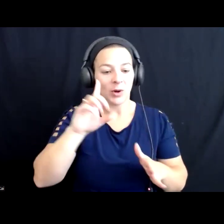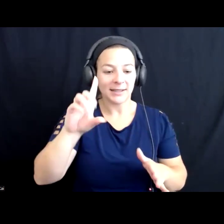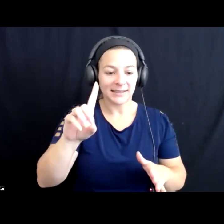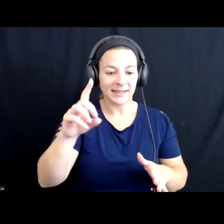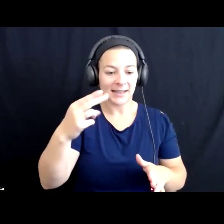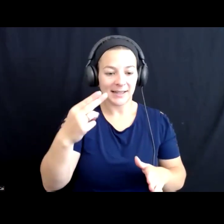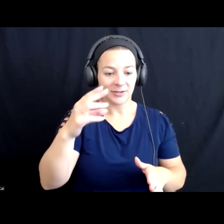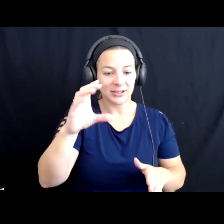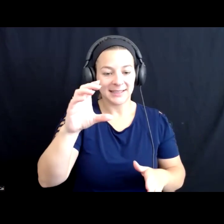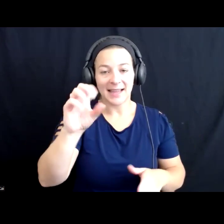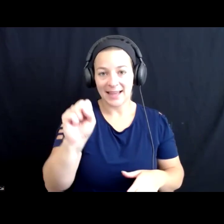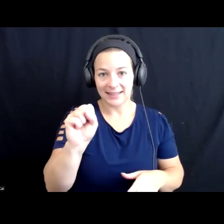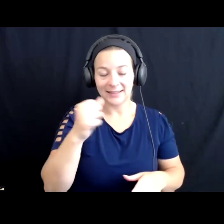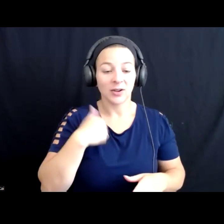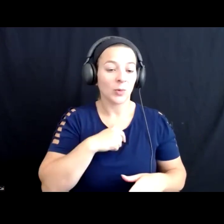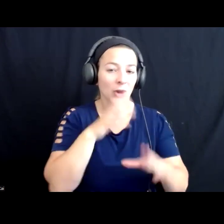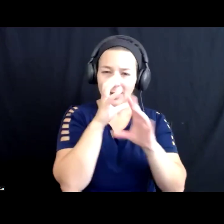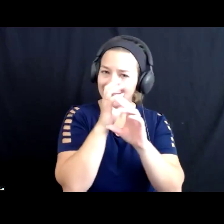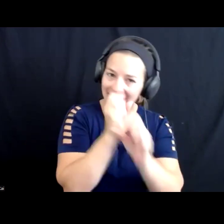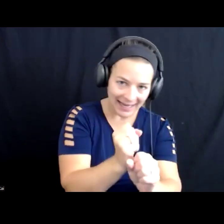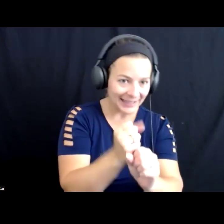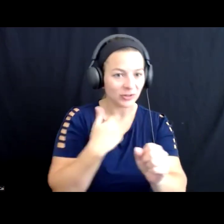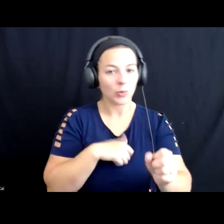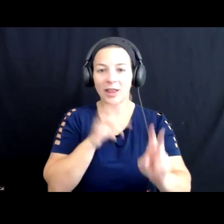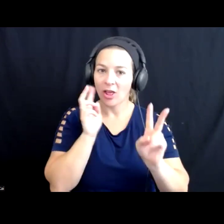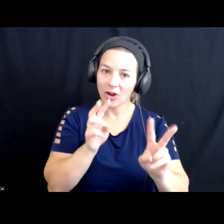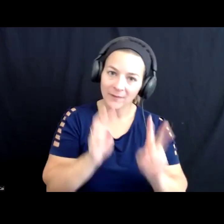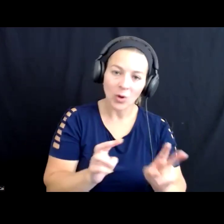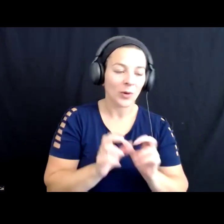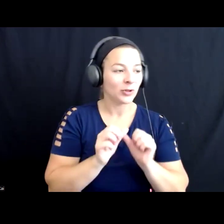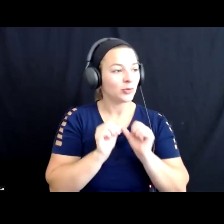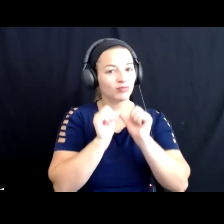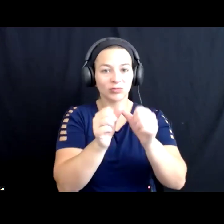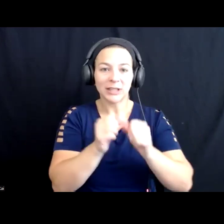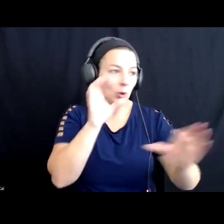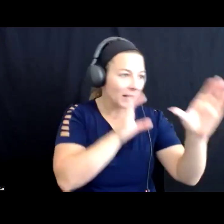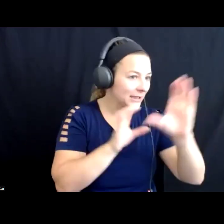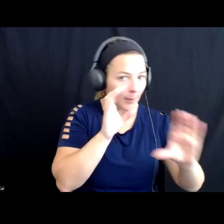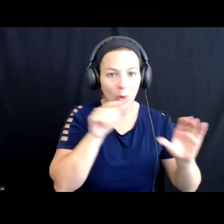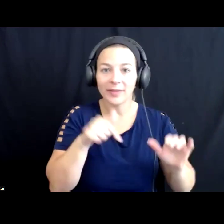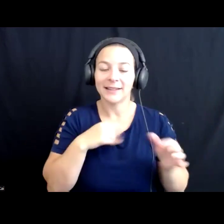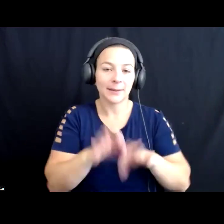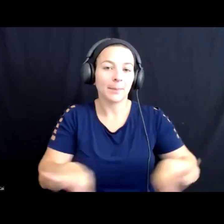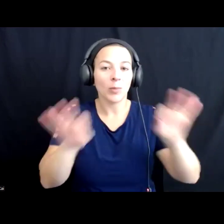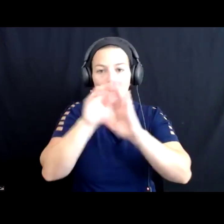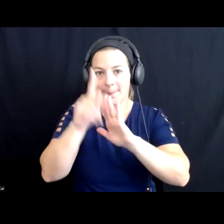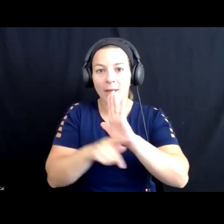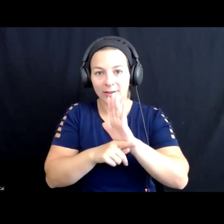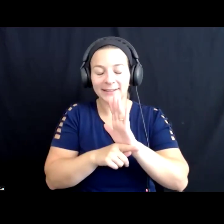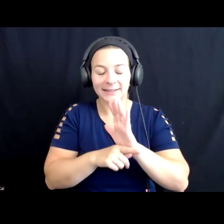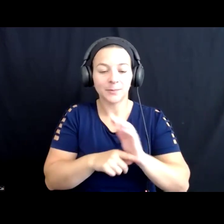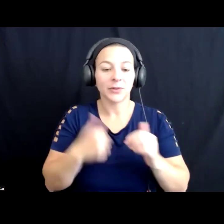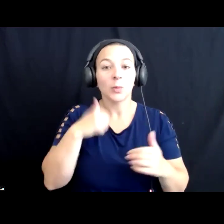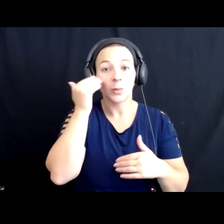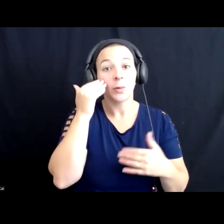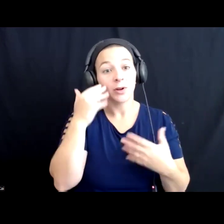we are very engaged and we look forward to continuing to explore this important policy area. We know there's been very